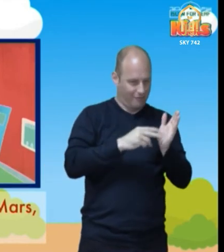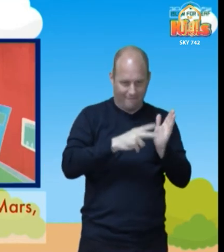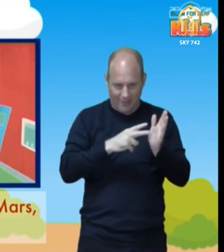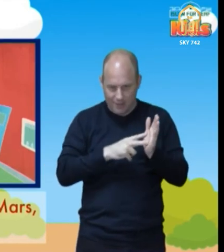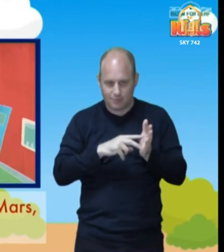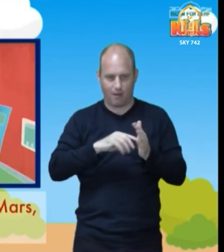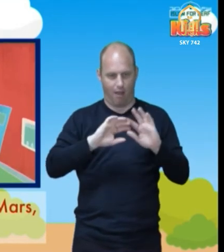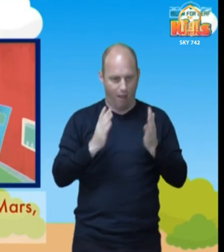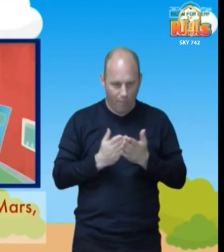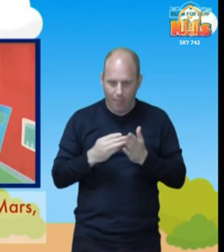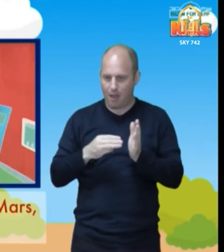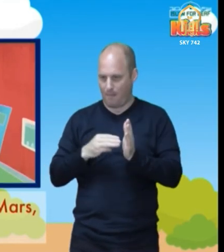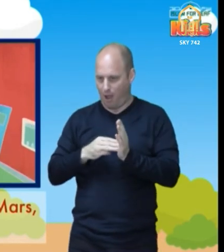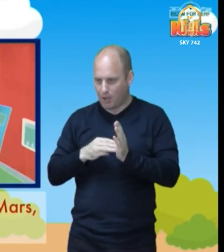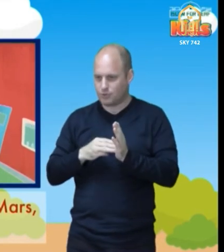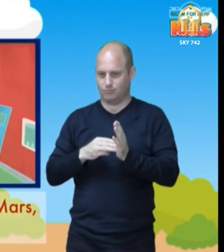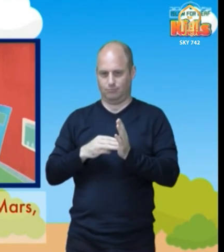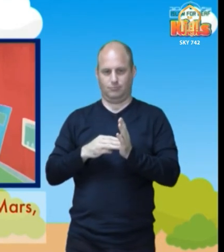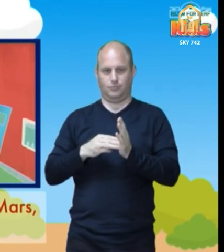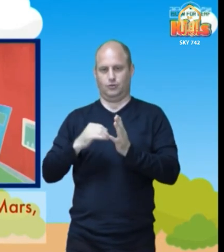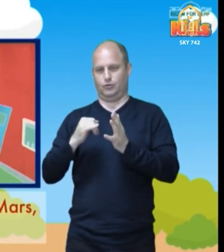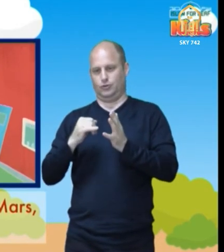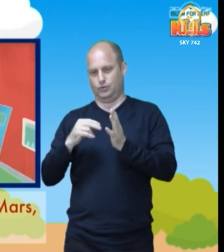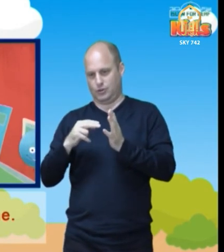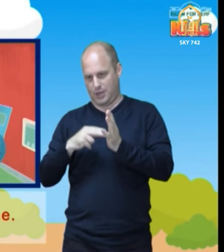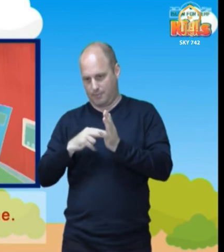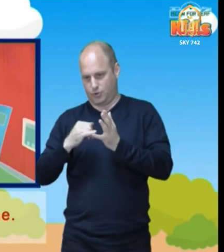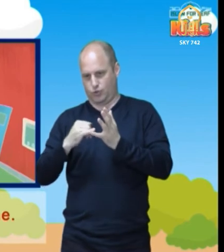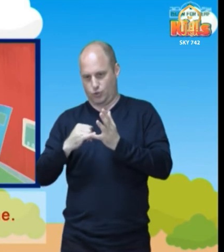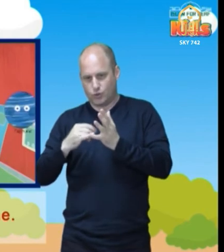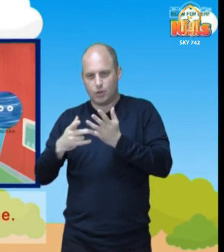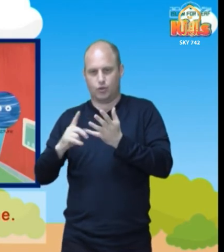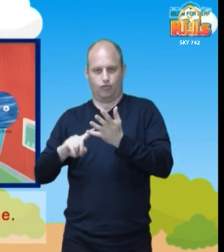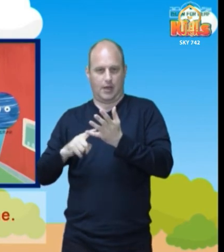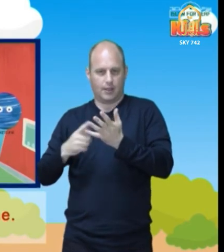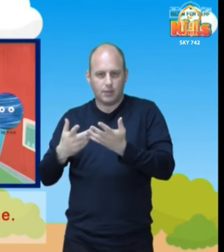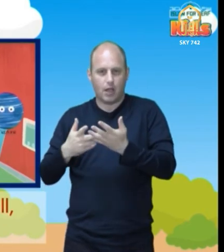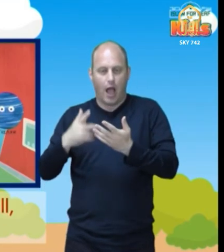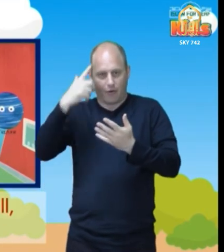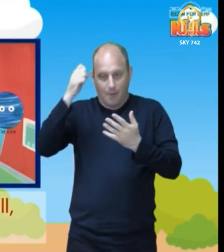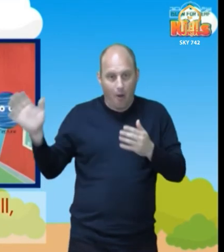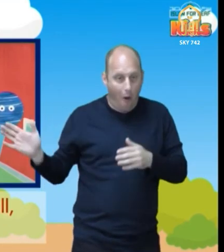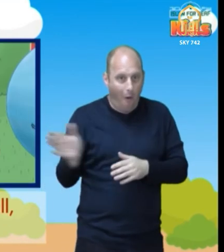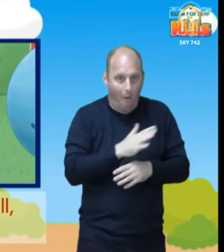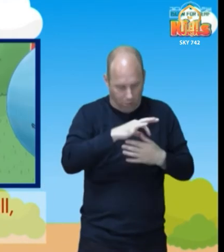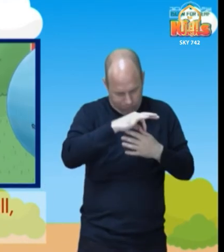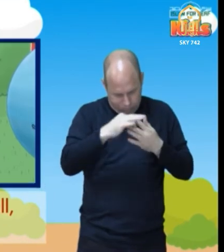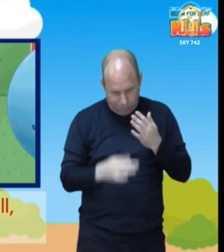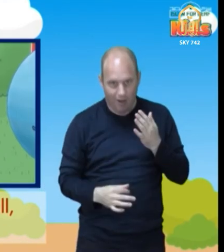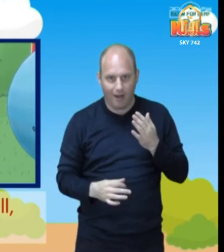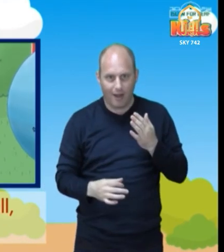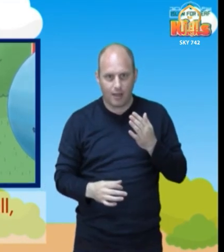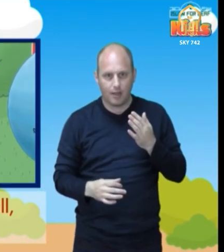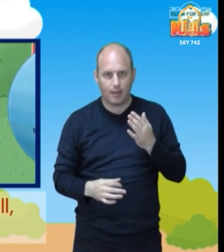Mercury, Venus, Earth, Mars, Jupiter, Saturn, Uranus and Neptune. I can remember them all, Sun